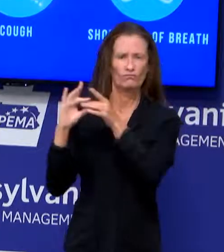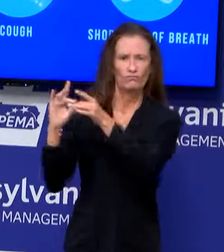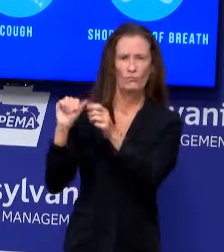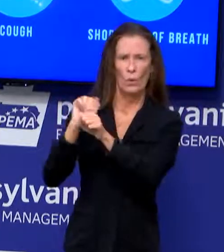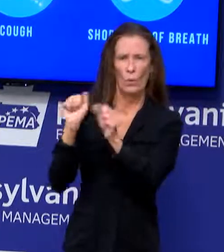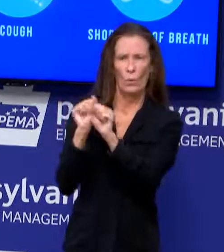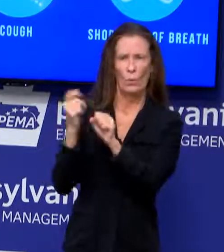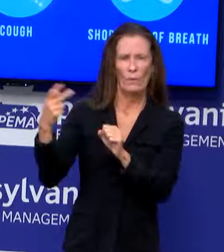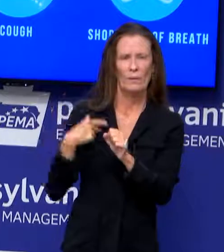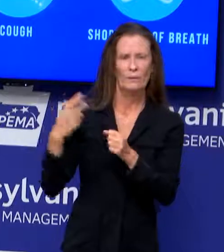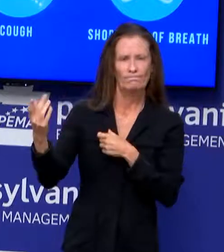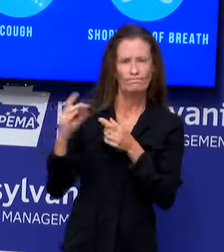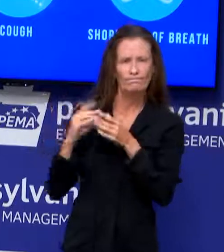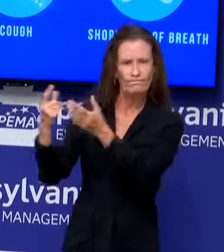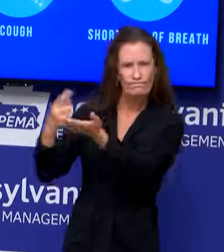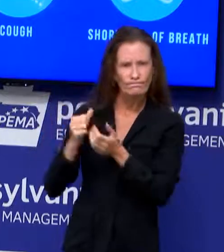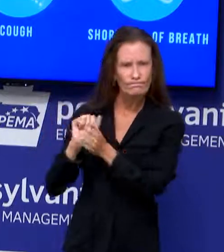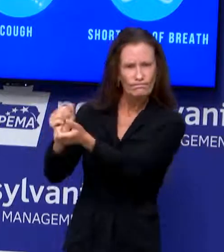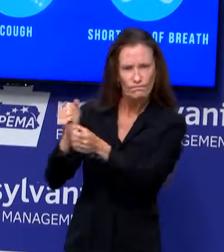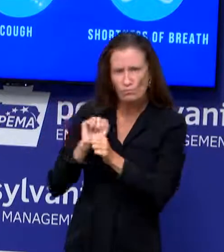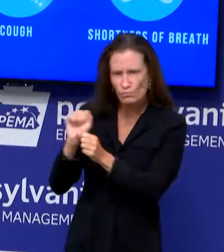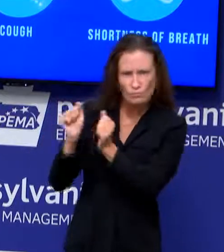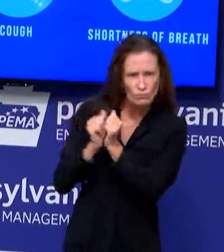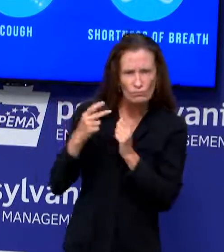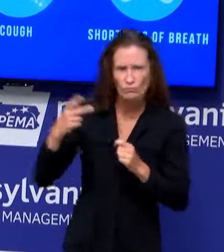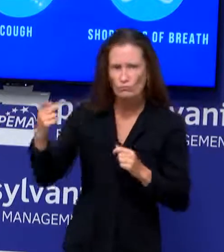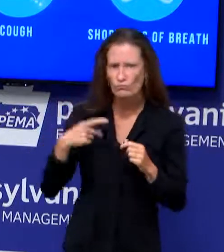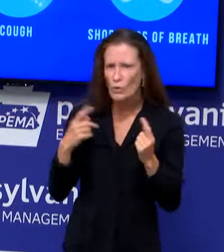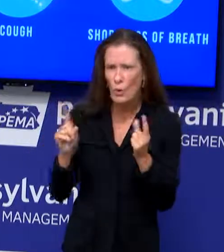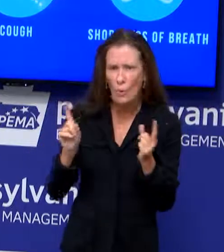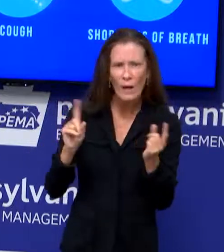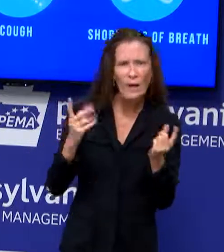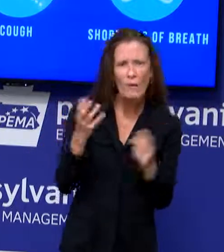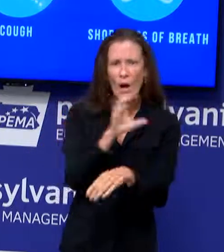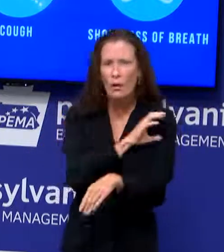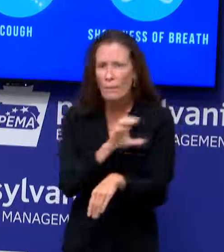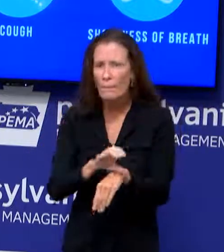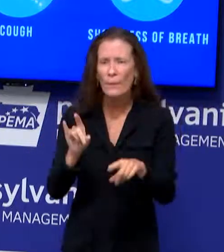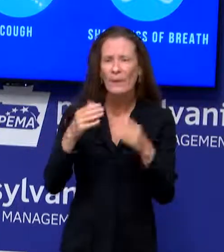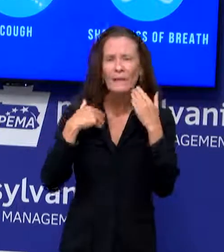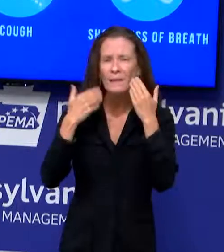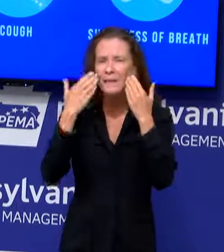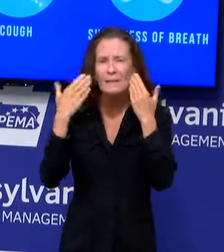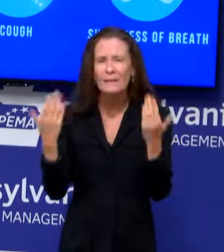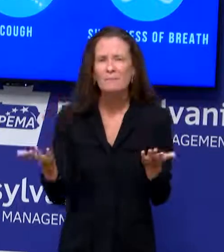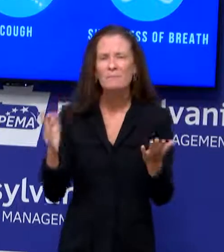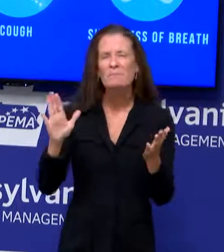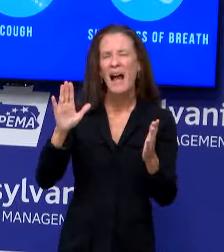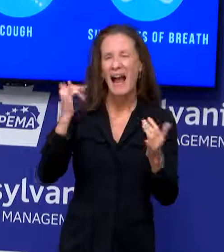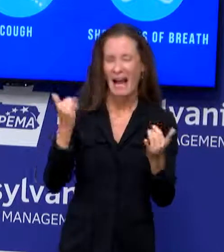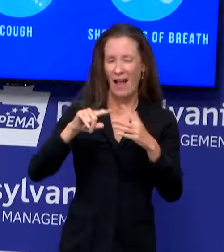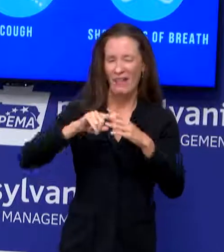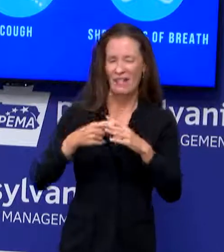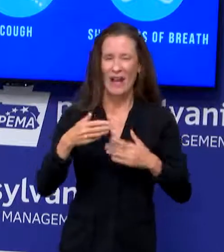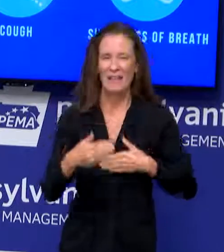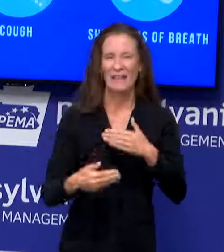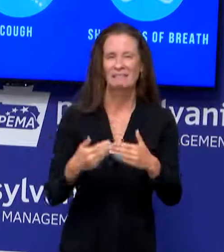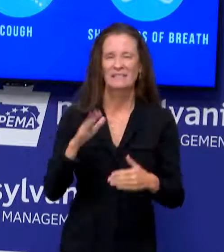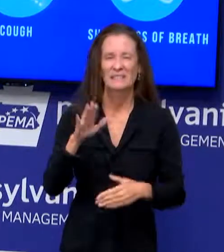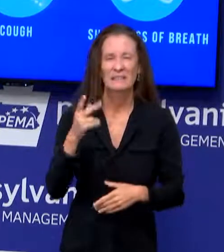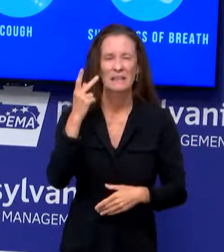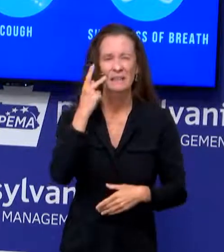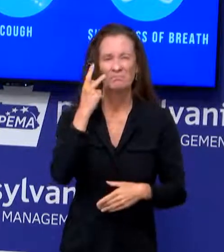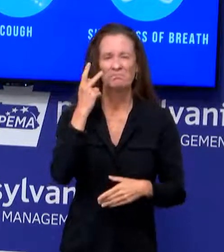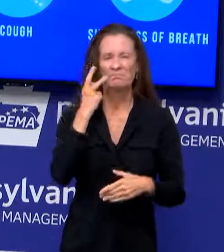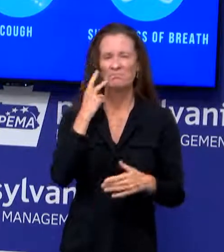of the computer system where the information lives. So a lot of the specific technology, we can get you that information.